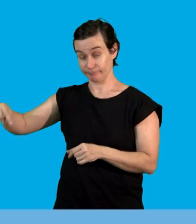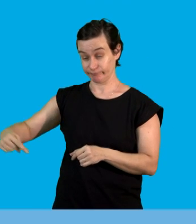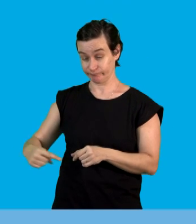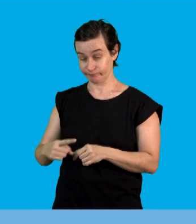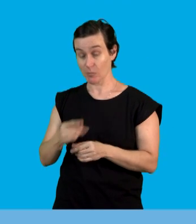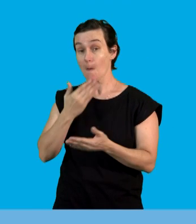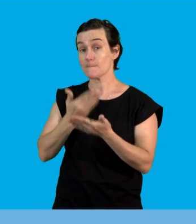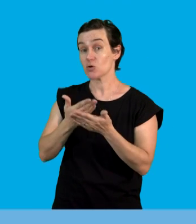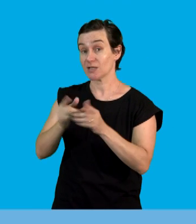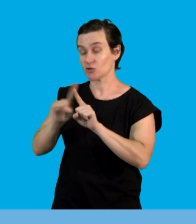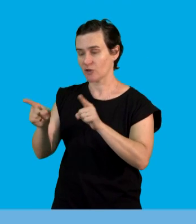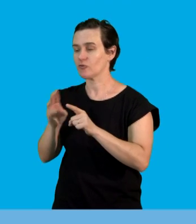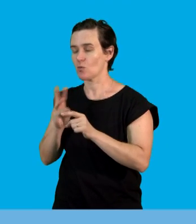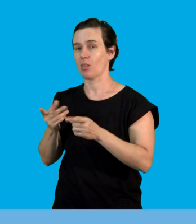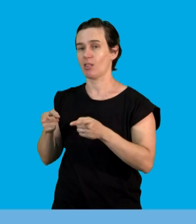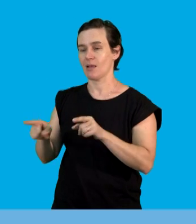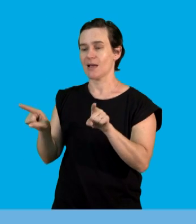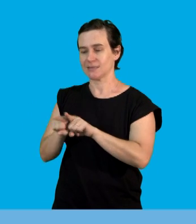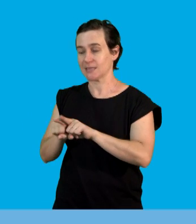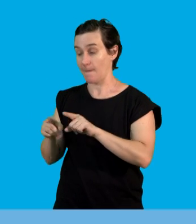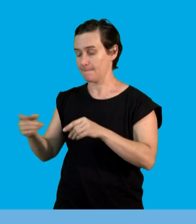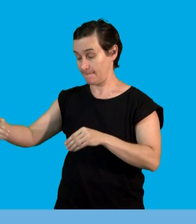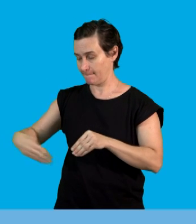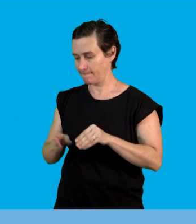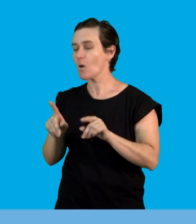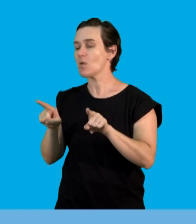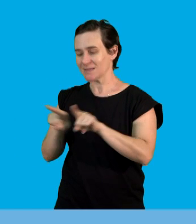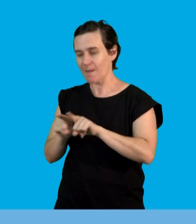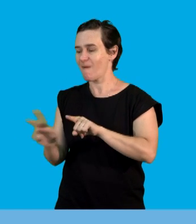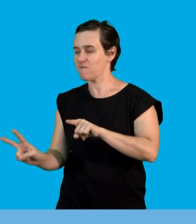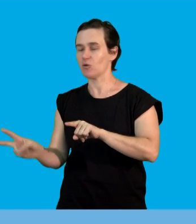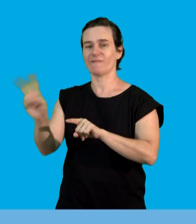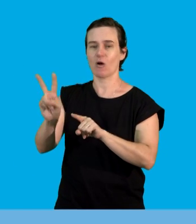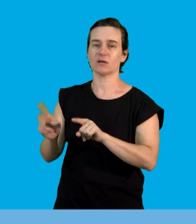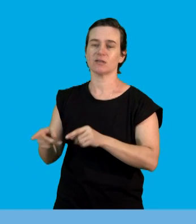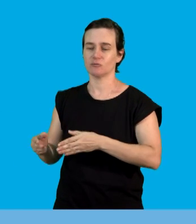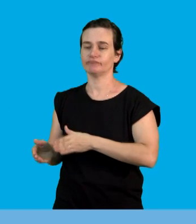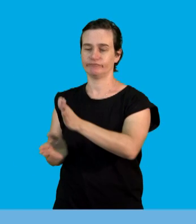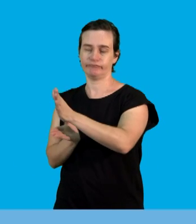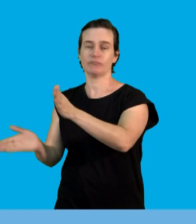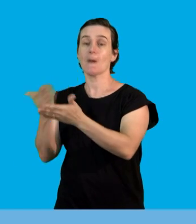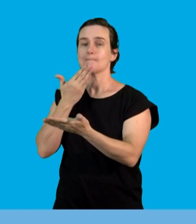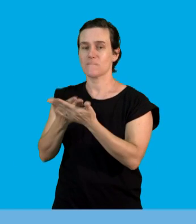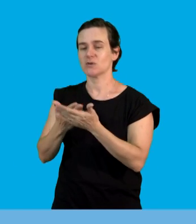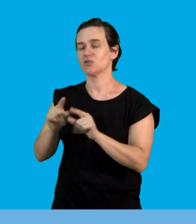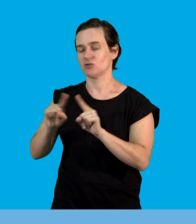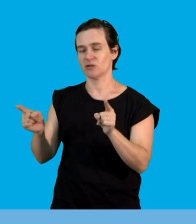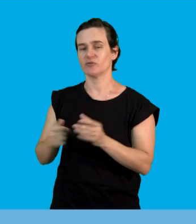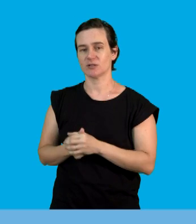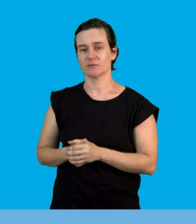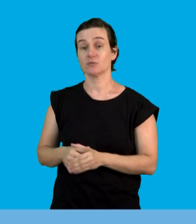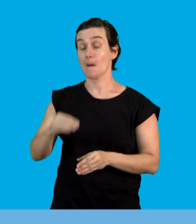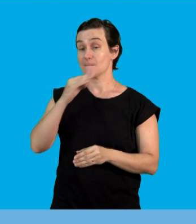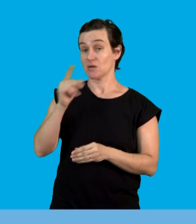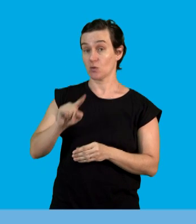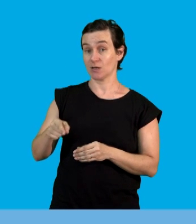in parallel, the potential difference remains the same, but the current divides, which then means the current at this resistor